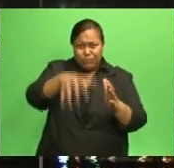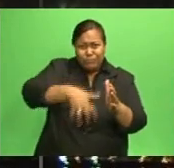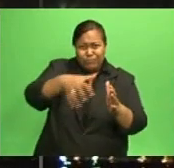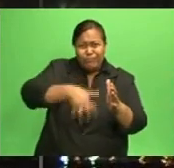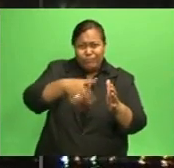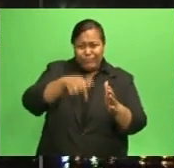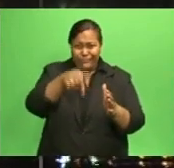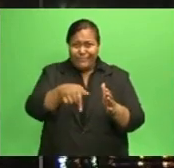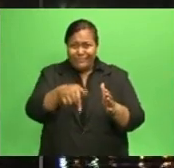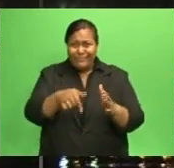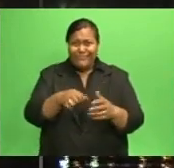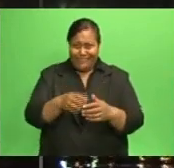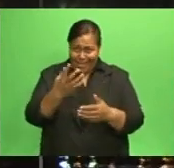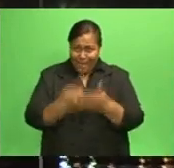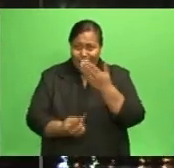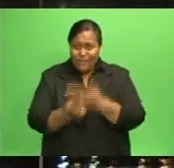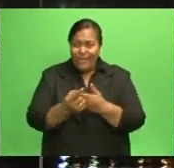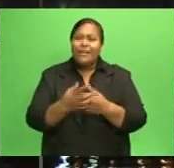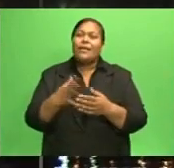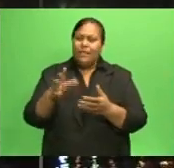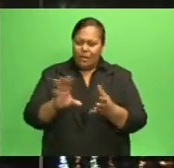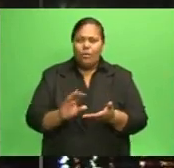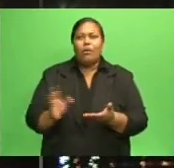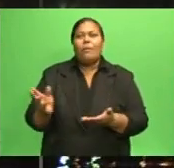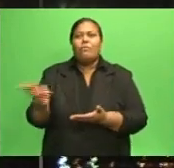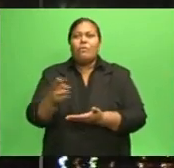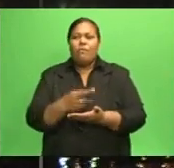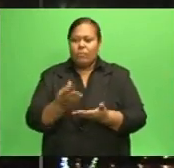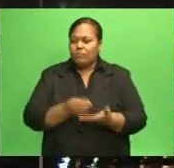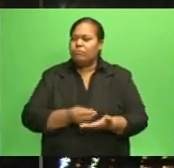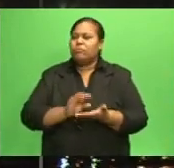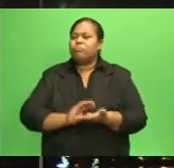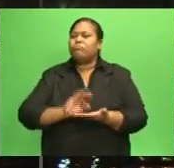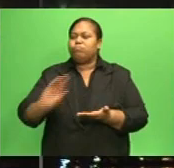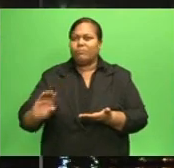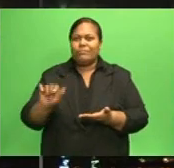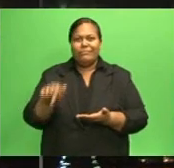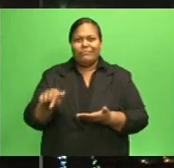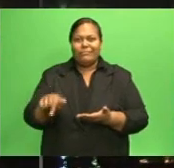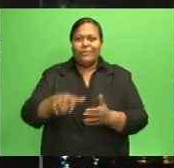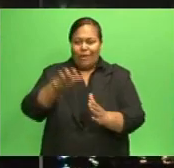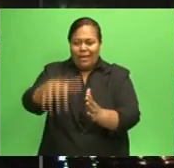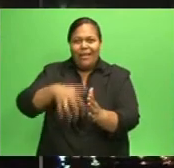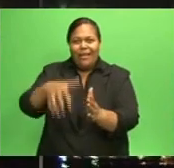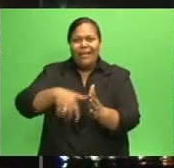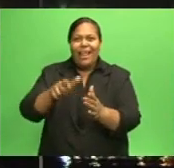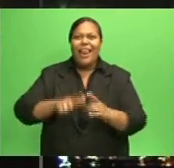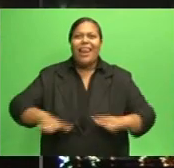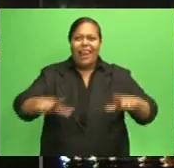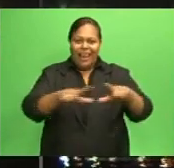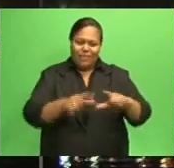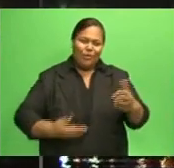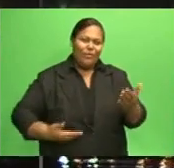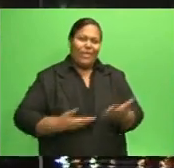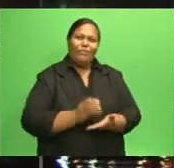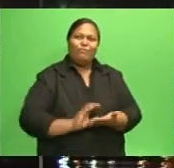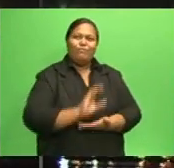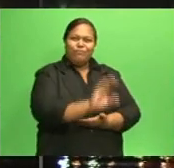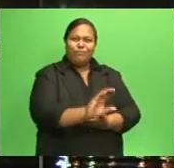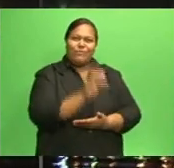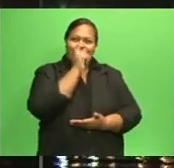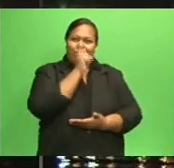lease. This is the second royalty payment to be made to the Matangali for the extraction of bauxite on their land, which is located along